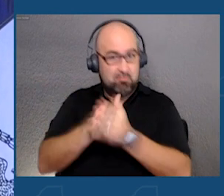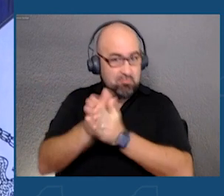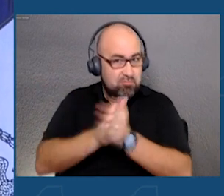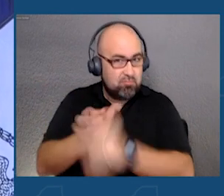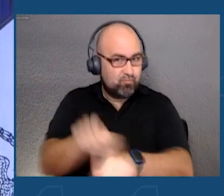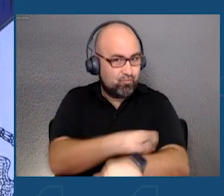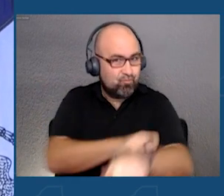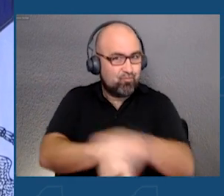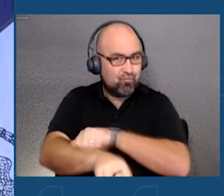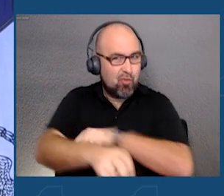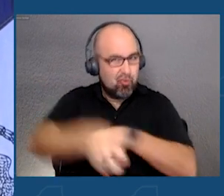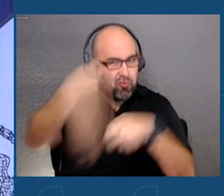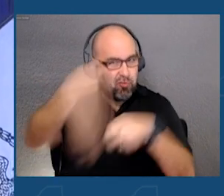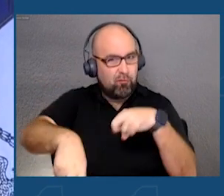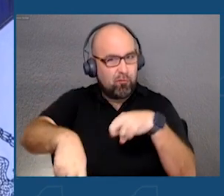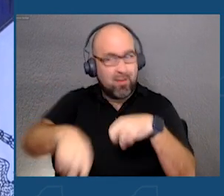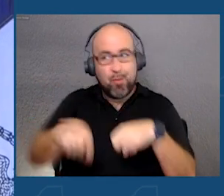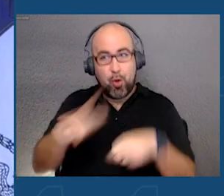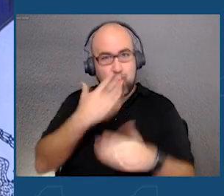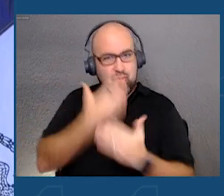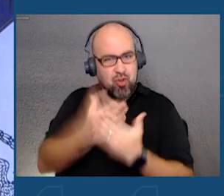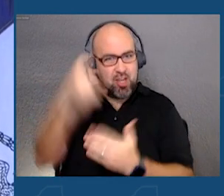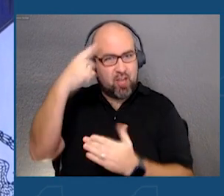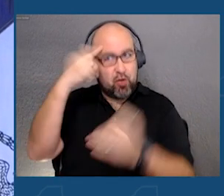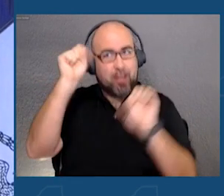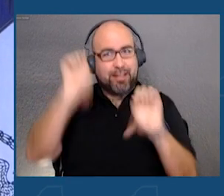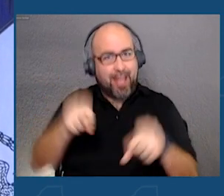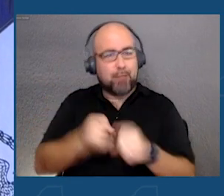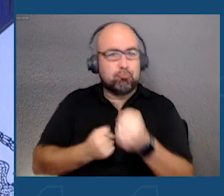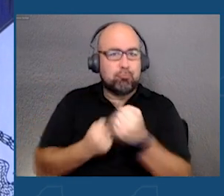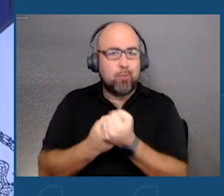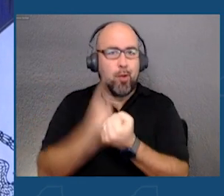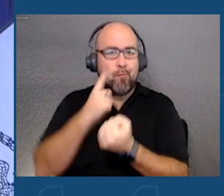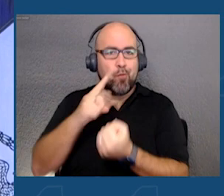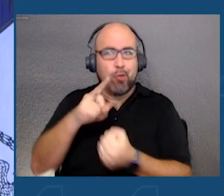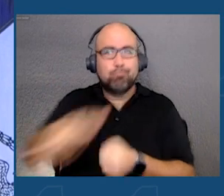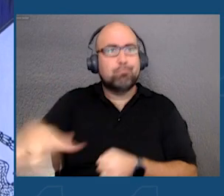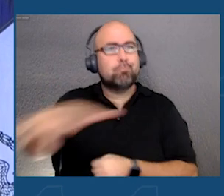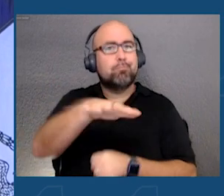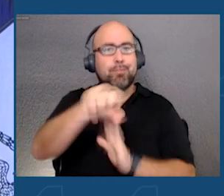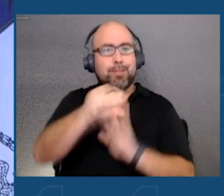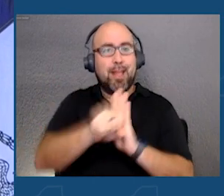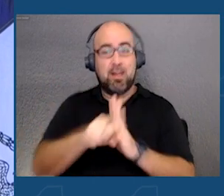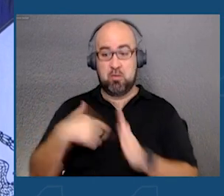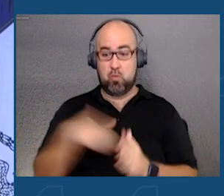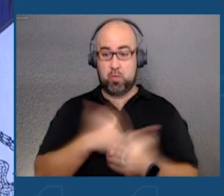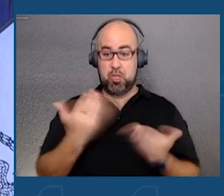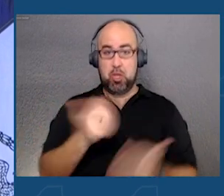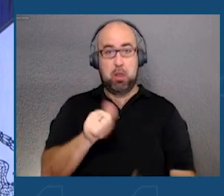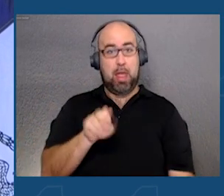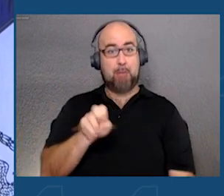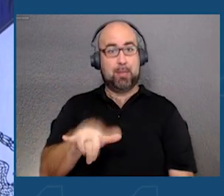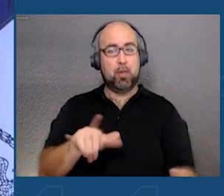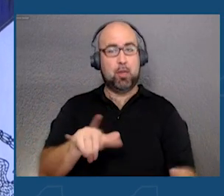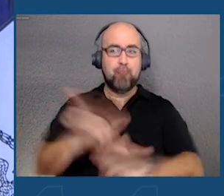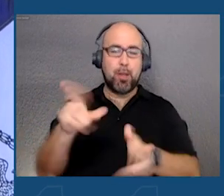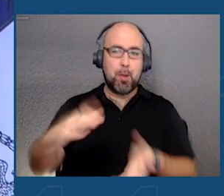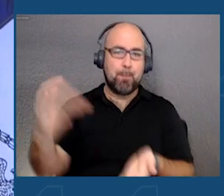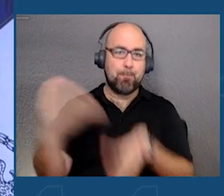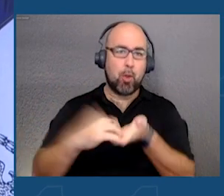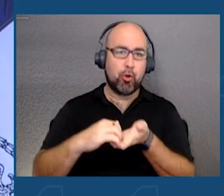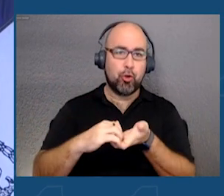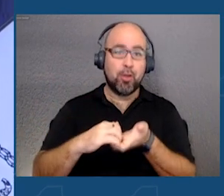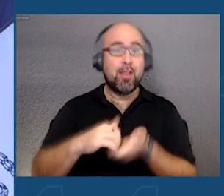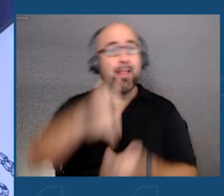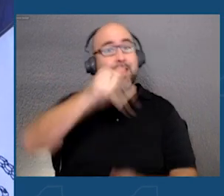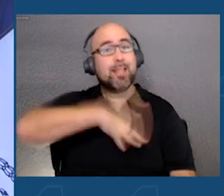upstate governor can do for our whole state. And Governor, we at Abney are here ready to be your partners. Ladies and gentlemen, please give a warm